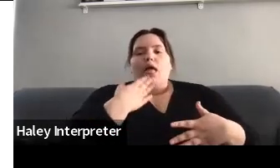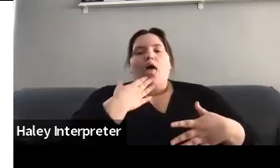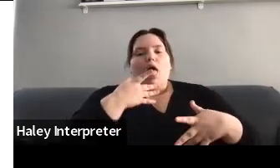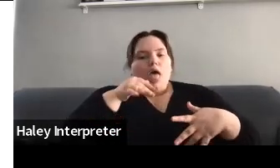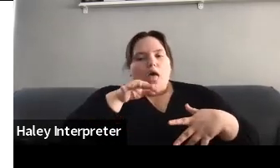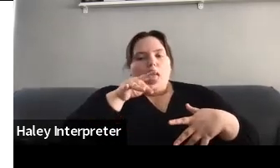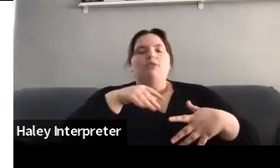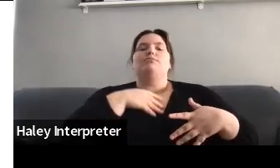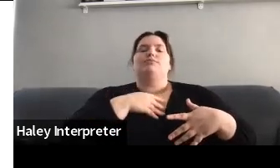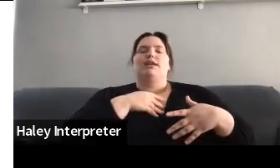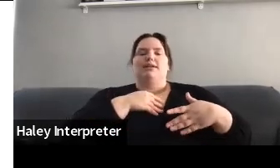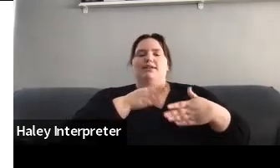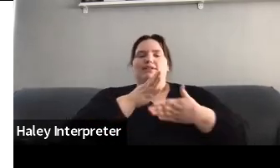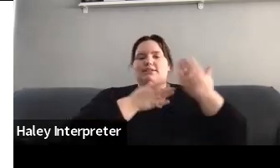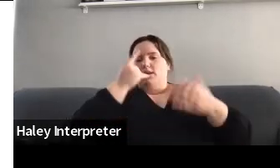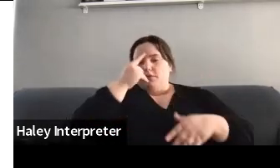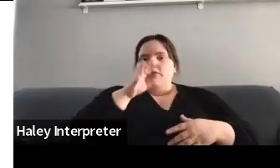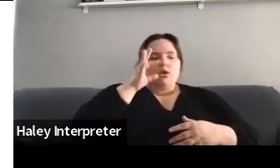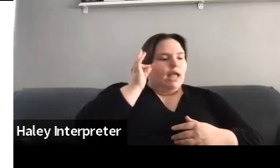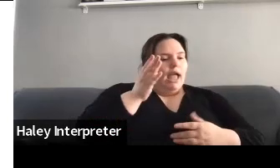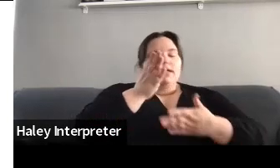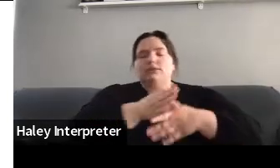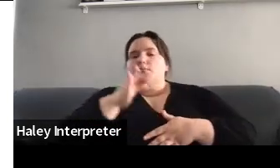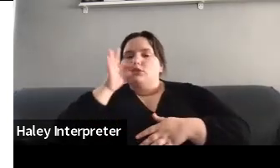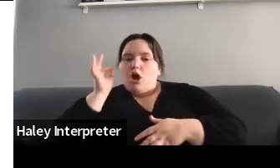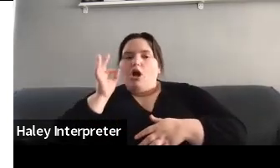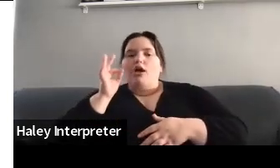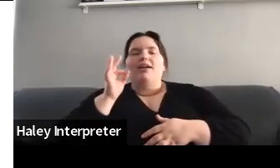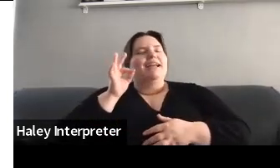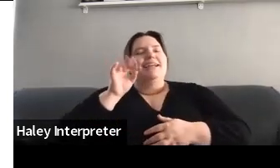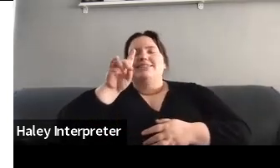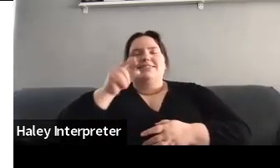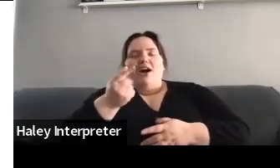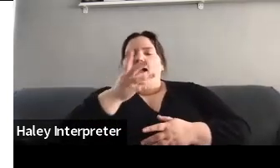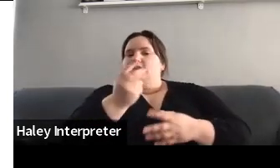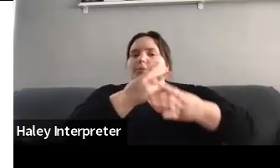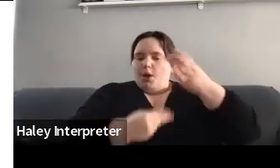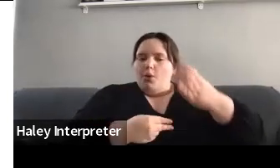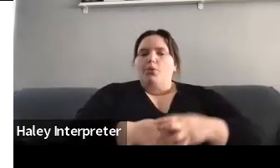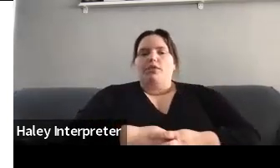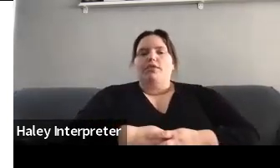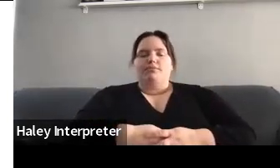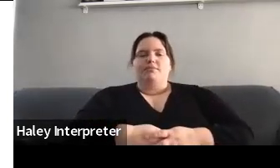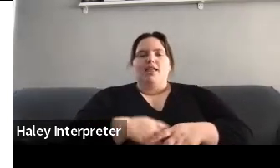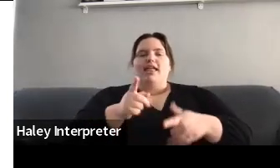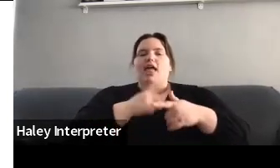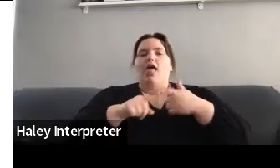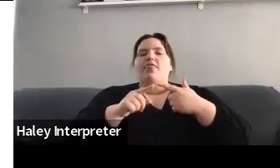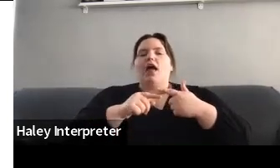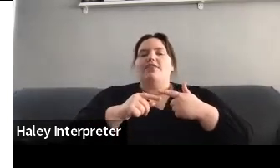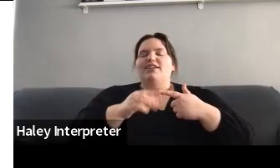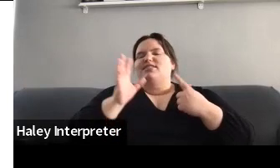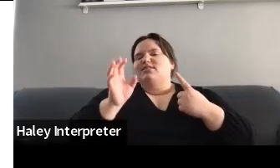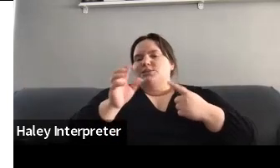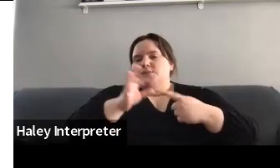them are formulated for dogs, some are for cats, and some are for both. And then there is specially formulated food for oral care